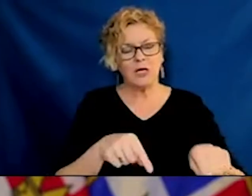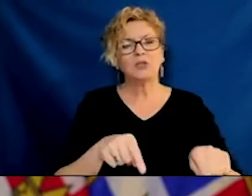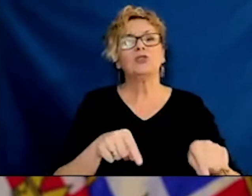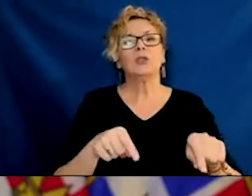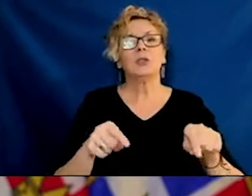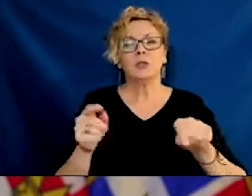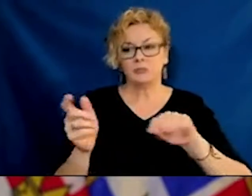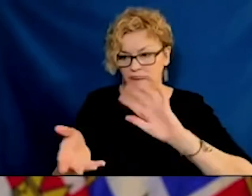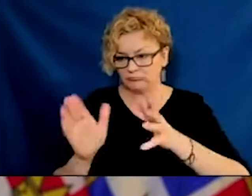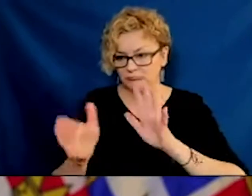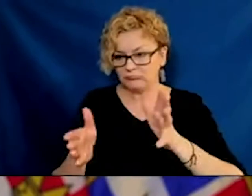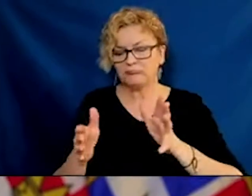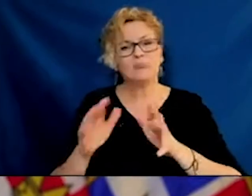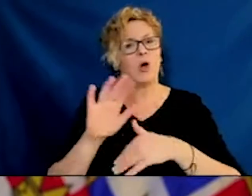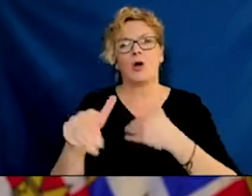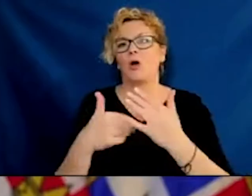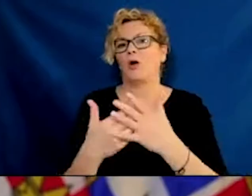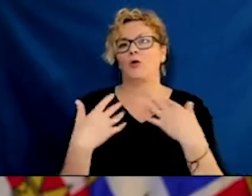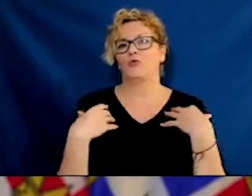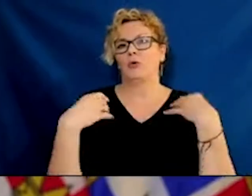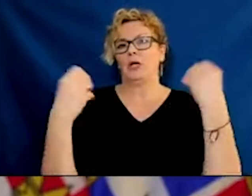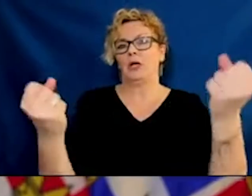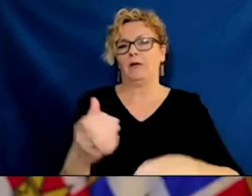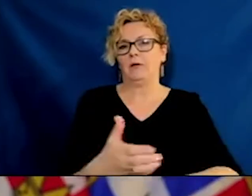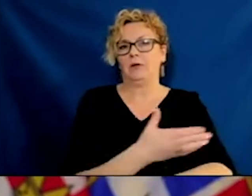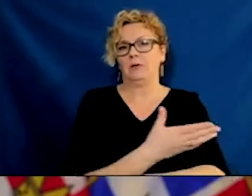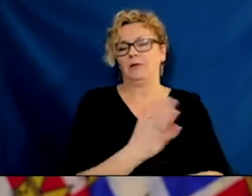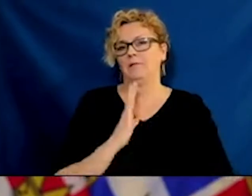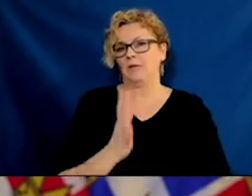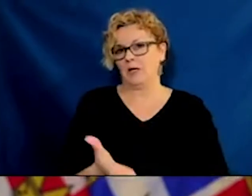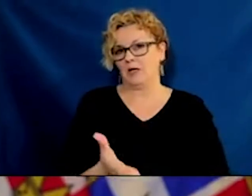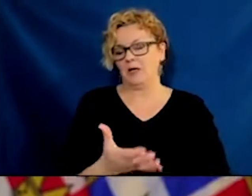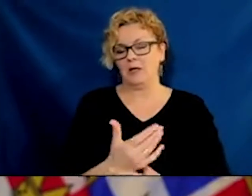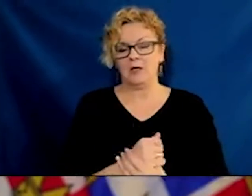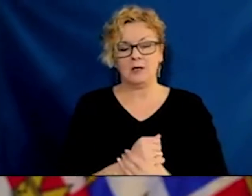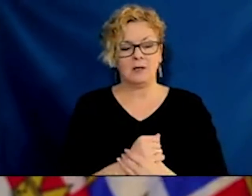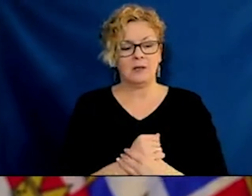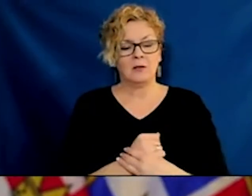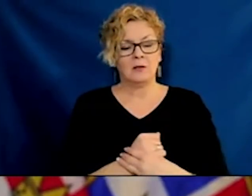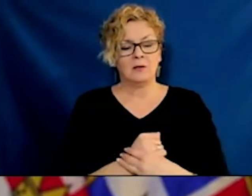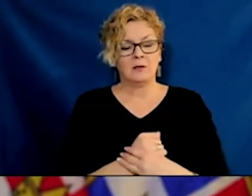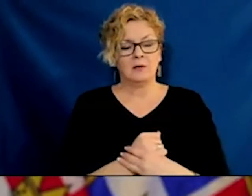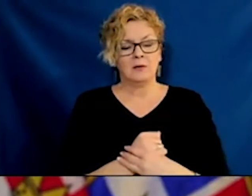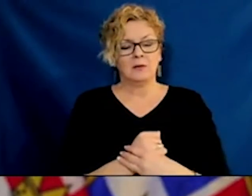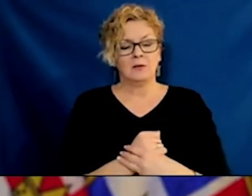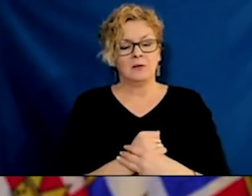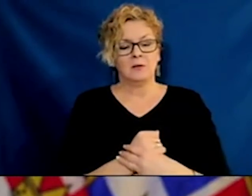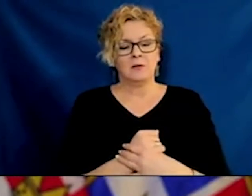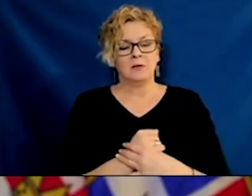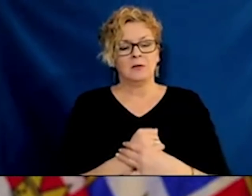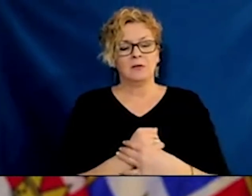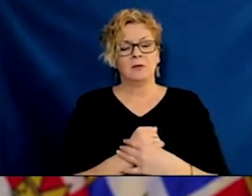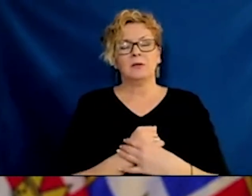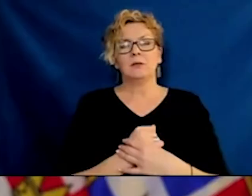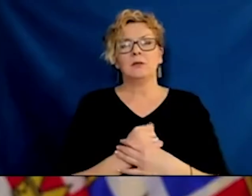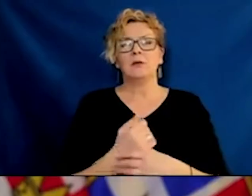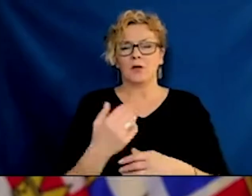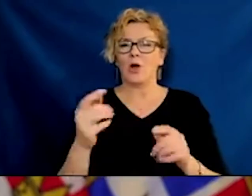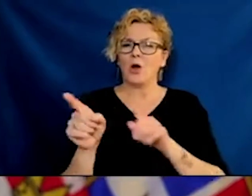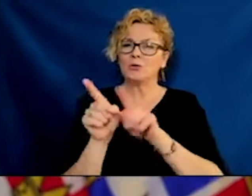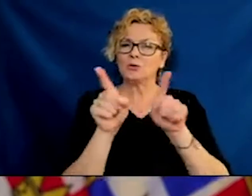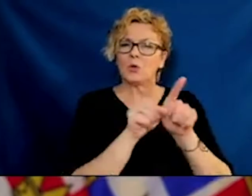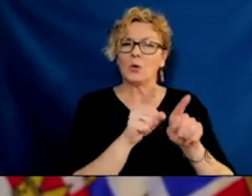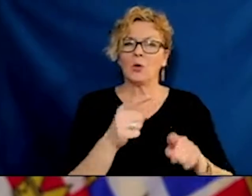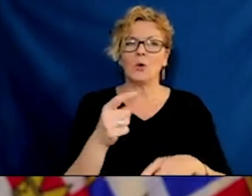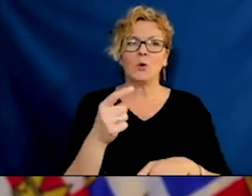other allergic reactions that were associated with the vaccine, and 1 case of what we call Bell's palsy, or paralysis of part of the